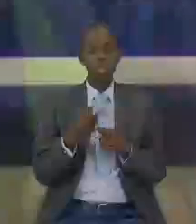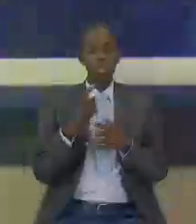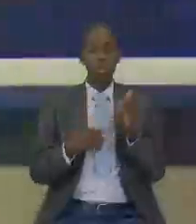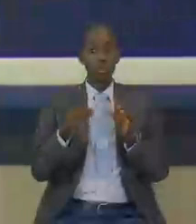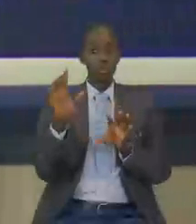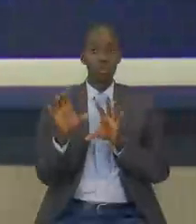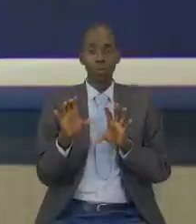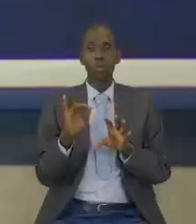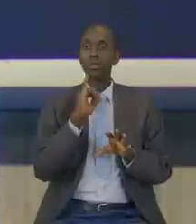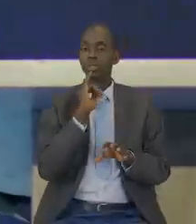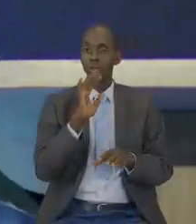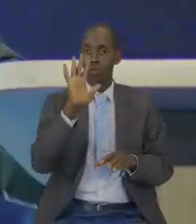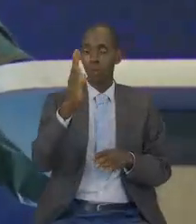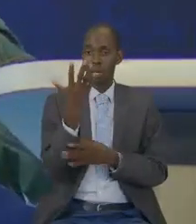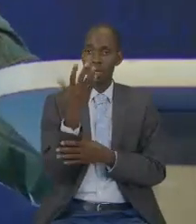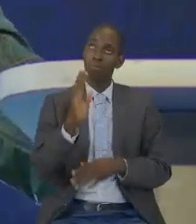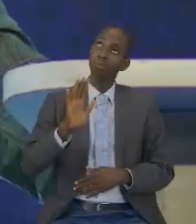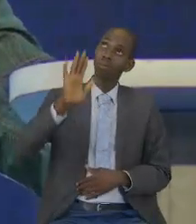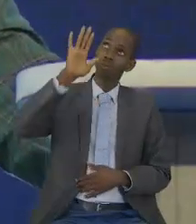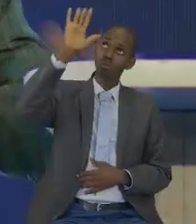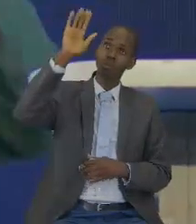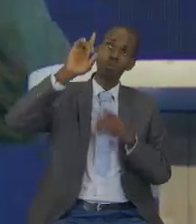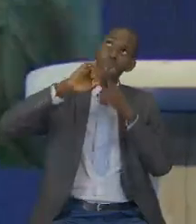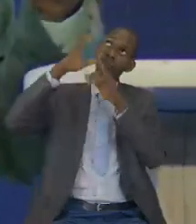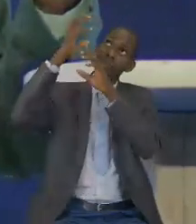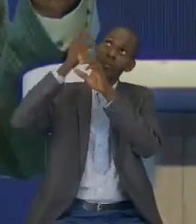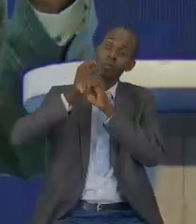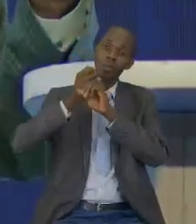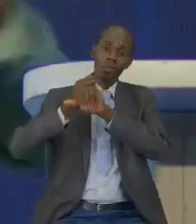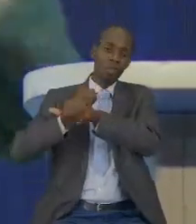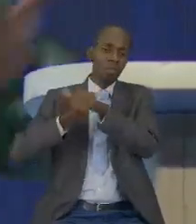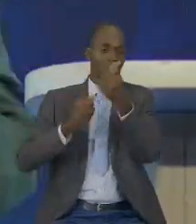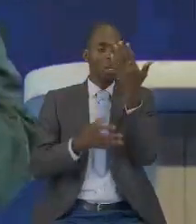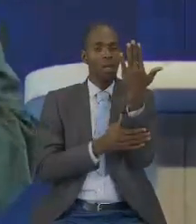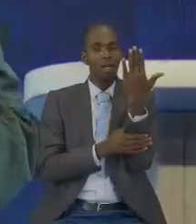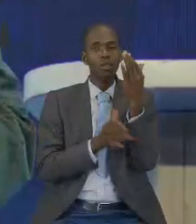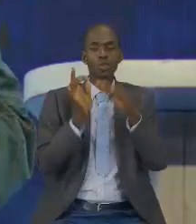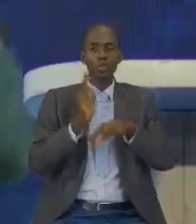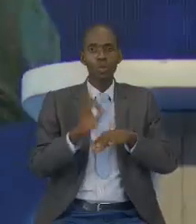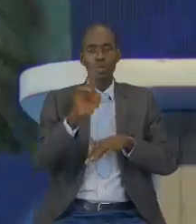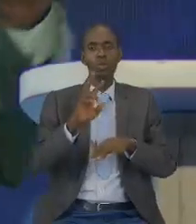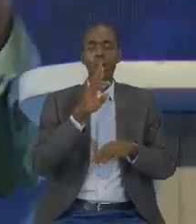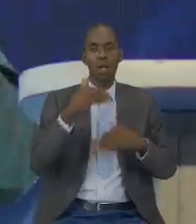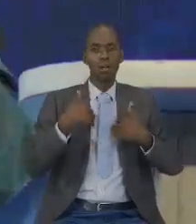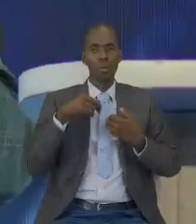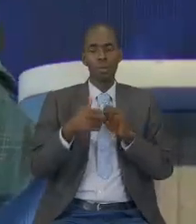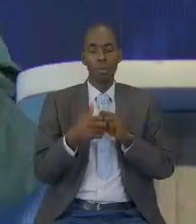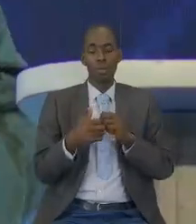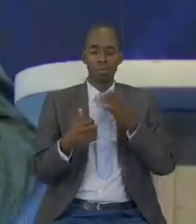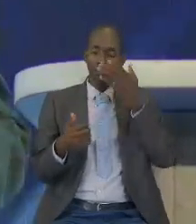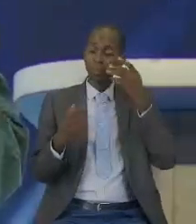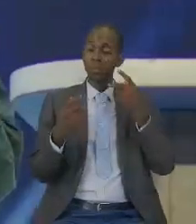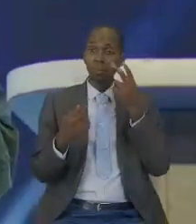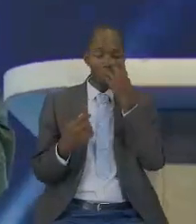you lay the other hand upon yourself. Blind eyes, just lay your hand there. Deaf ears,